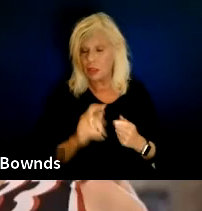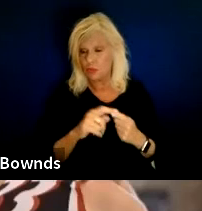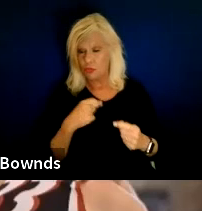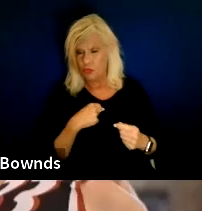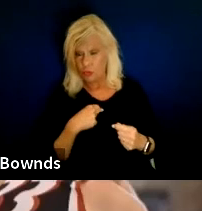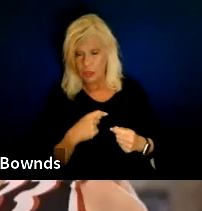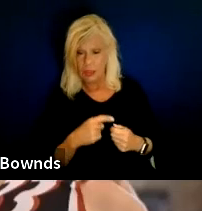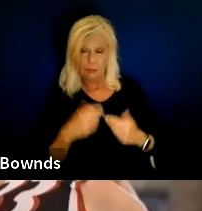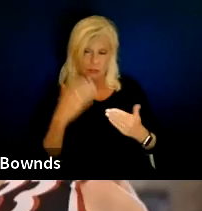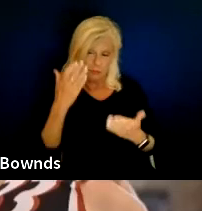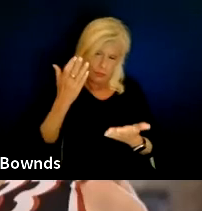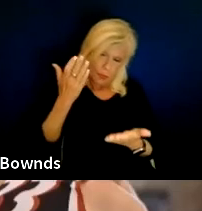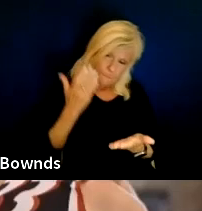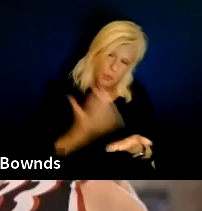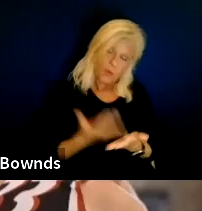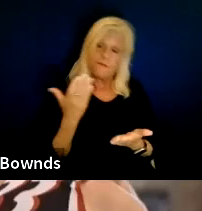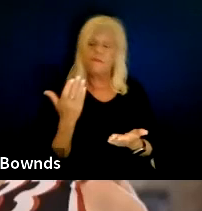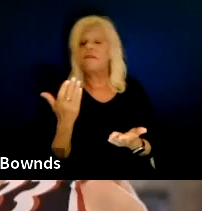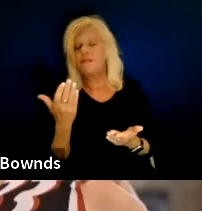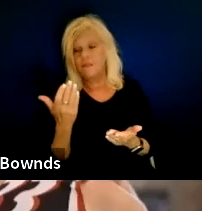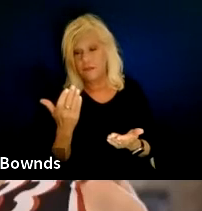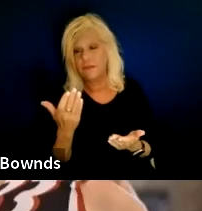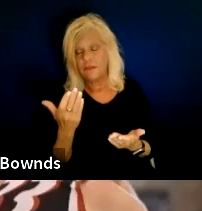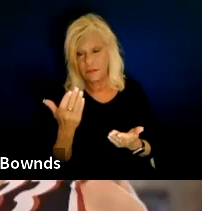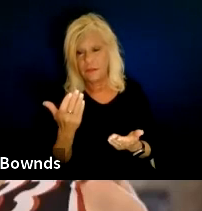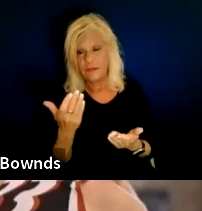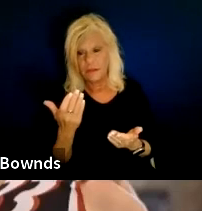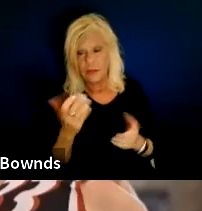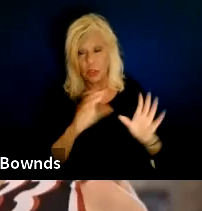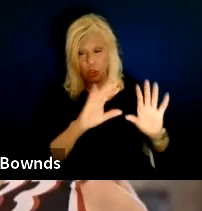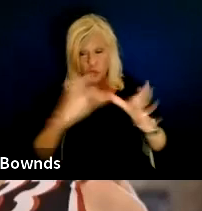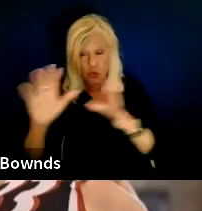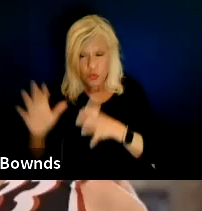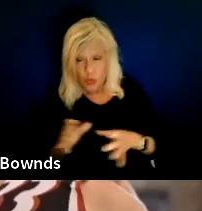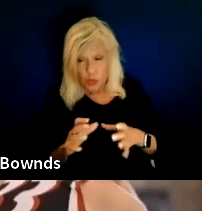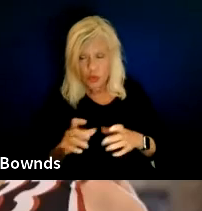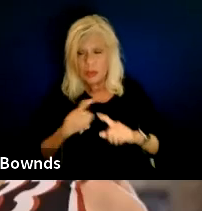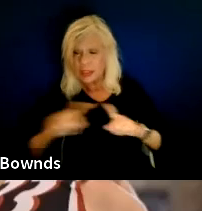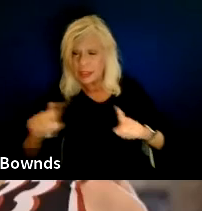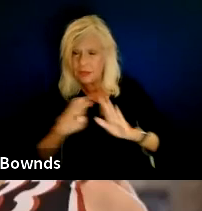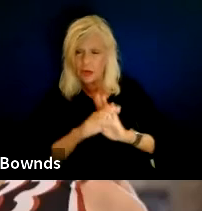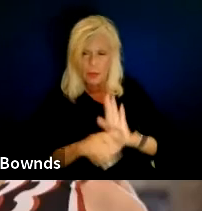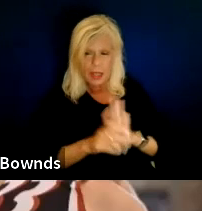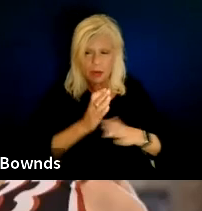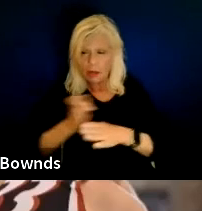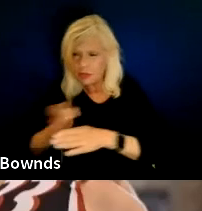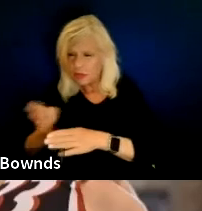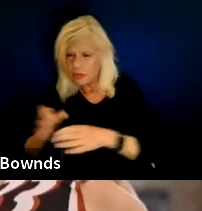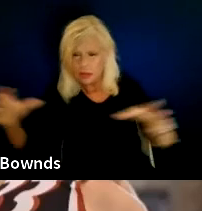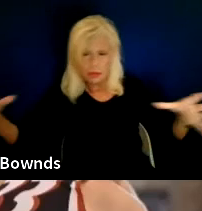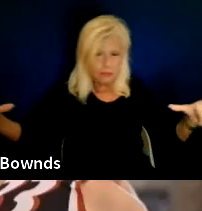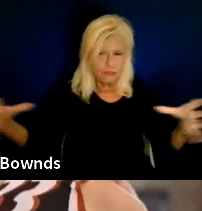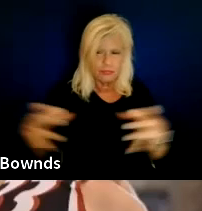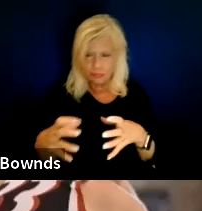an incredible demonstration of how groups with different backgrounds can come together and put together